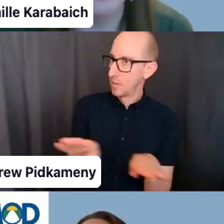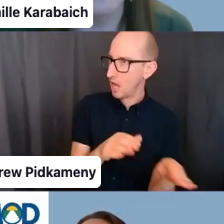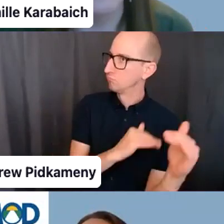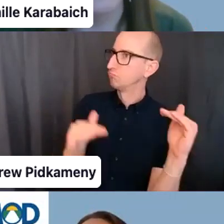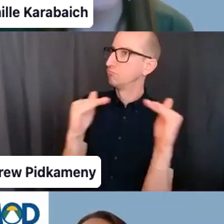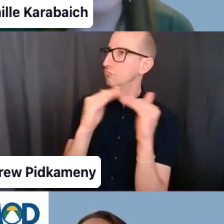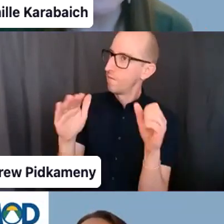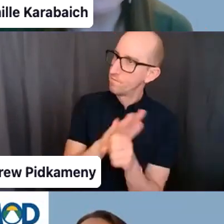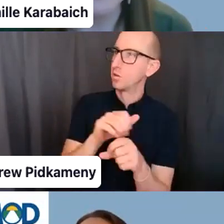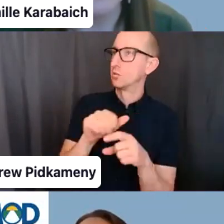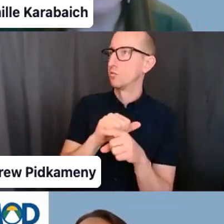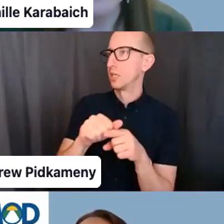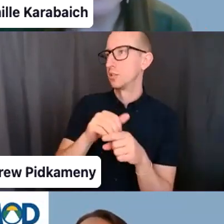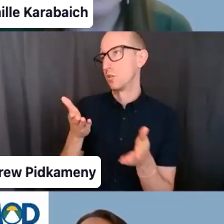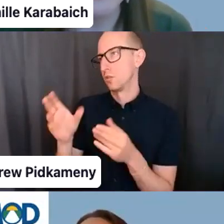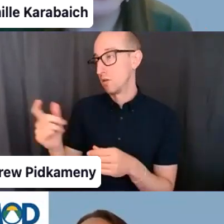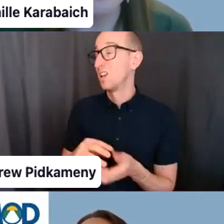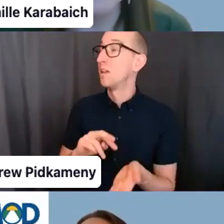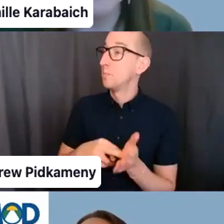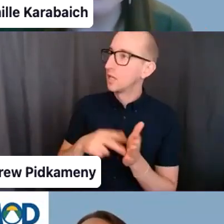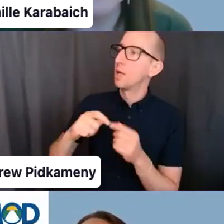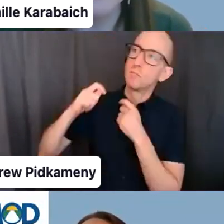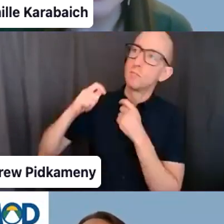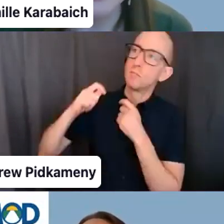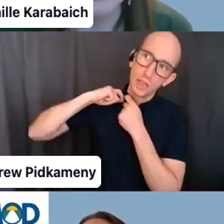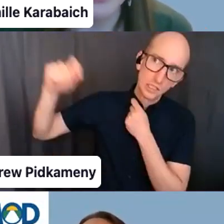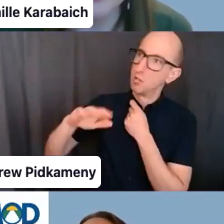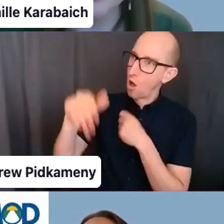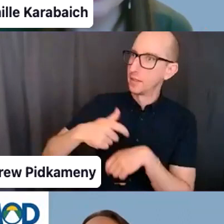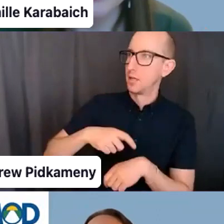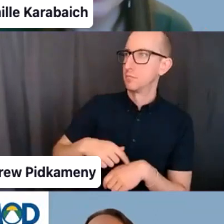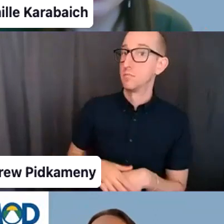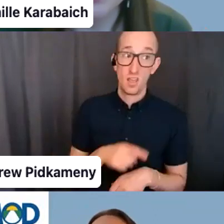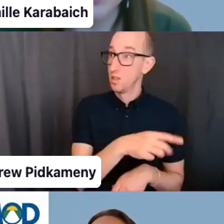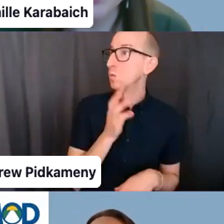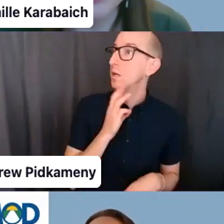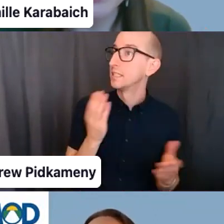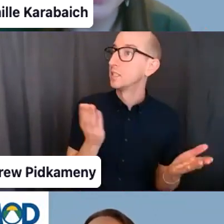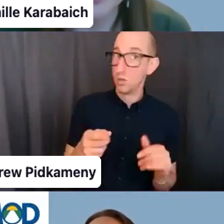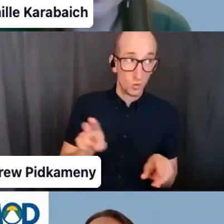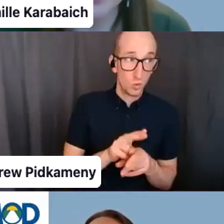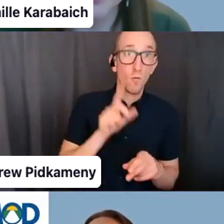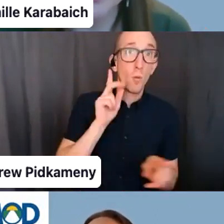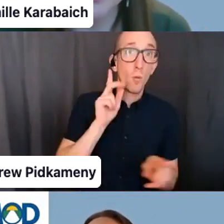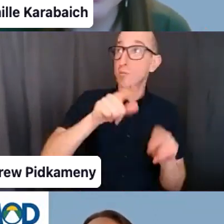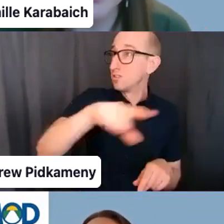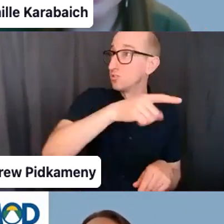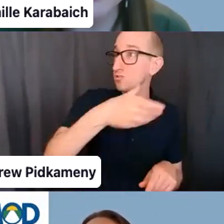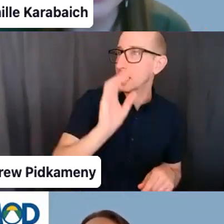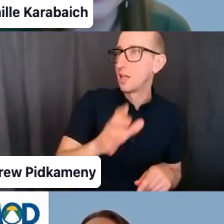service dog. So that means I need the dog to stay on a leash at all times. The water here is used as drinking water, which is why pets are not